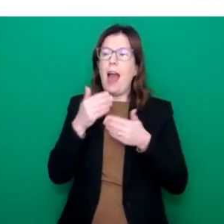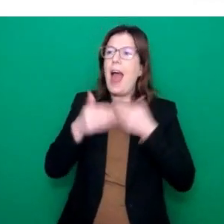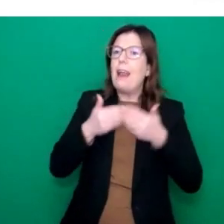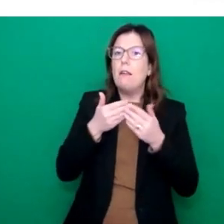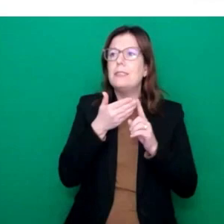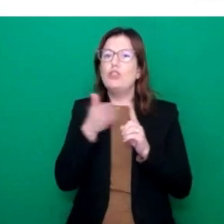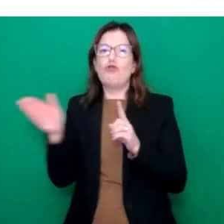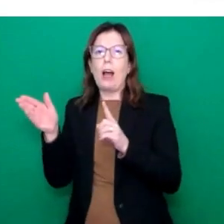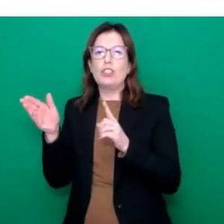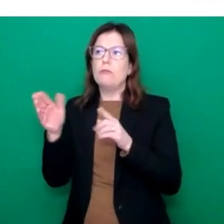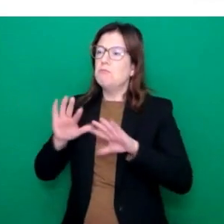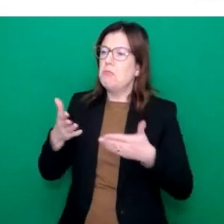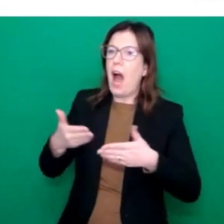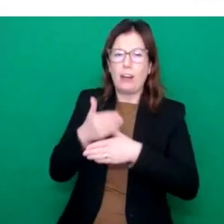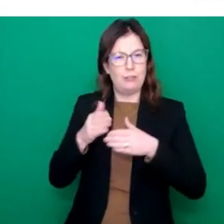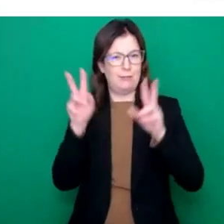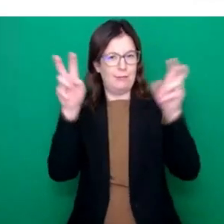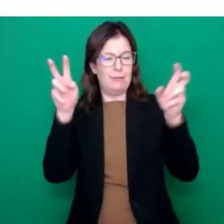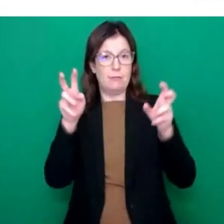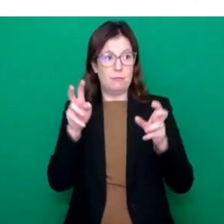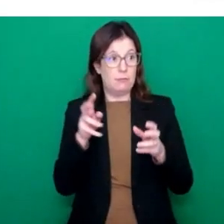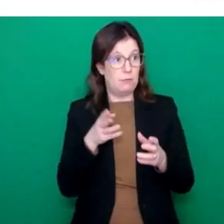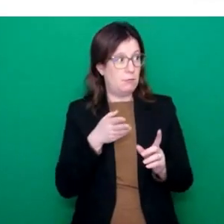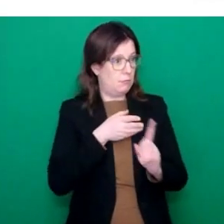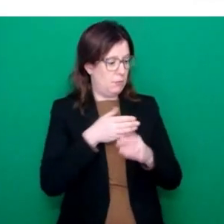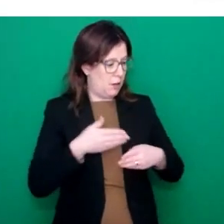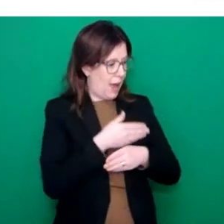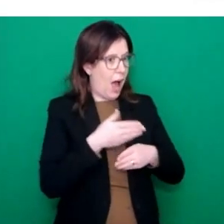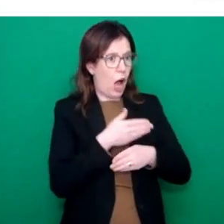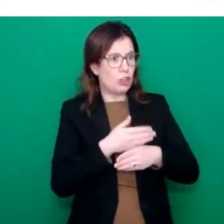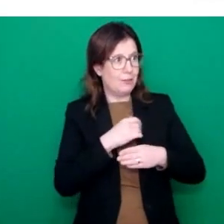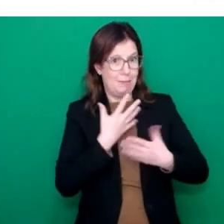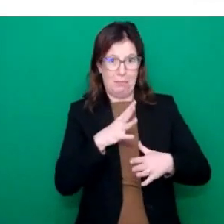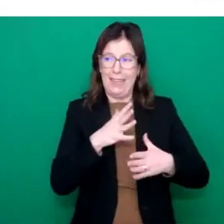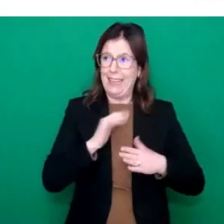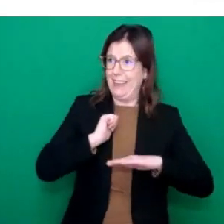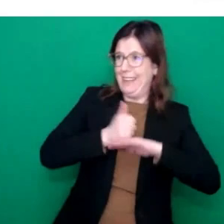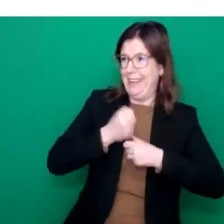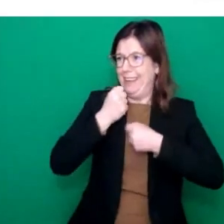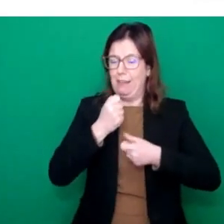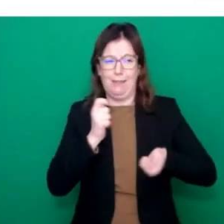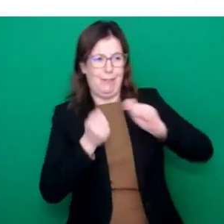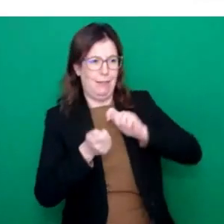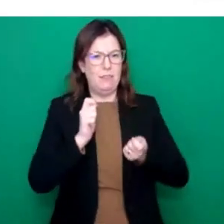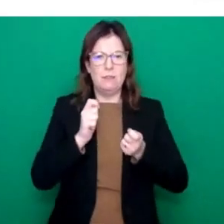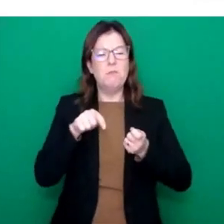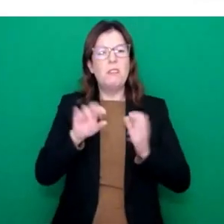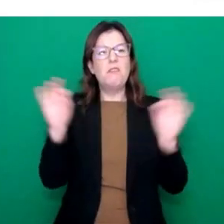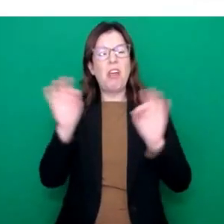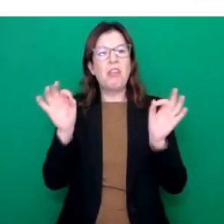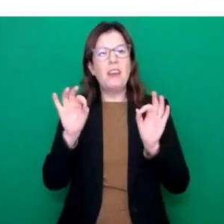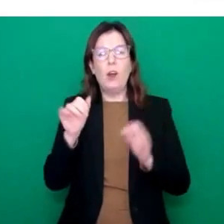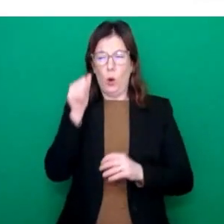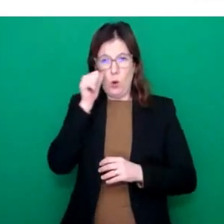Inaction. It spoke to issues of minimal progress on this agenda despite multiple initiatives. We know a shift is required both top down and bottom up